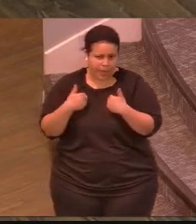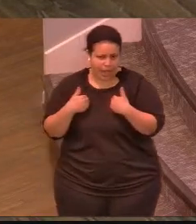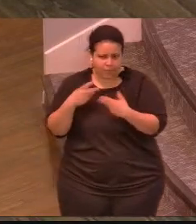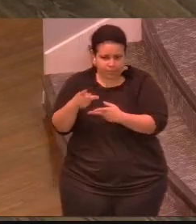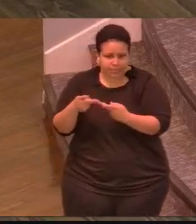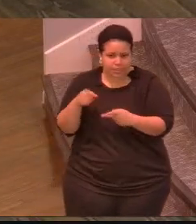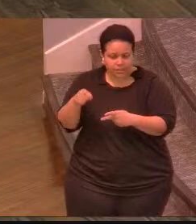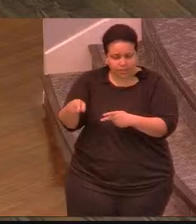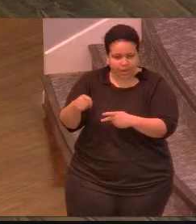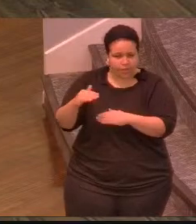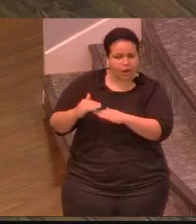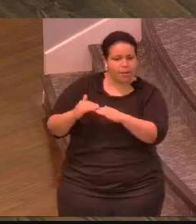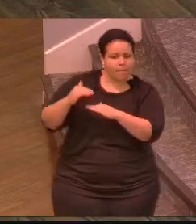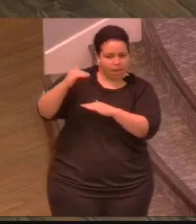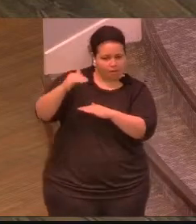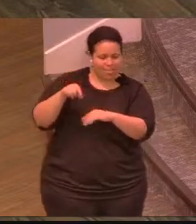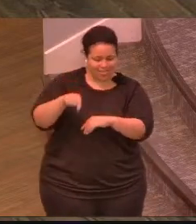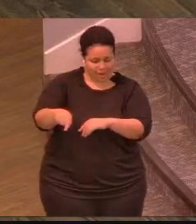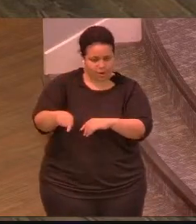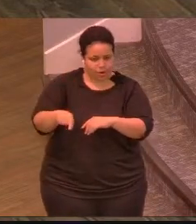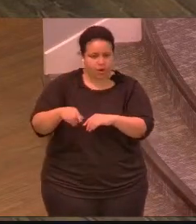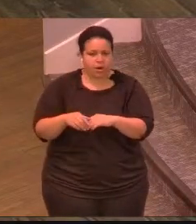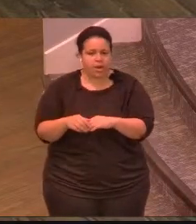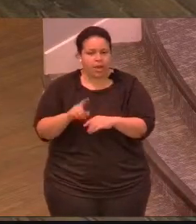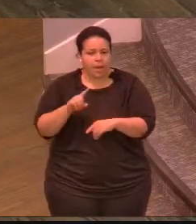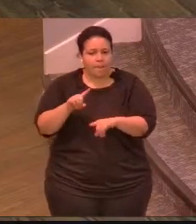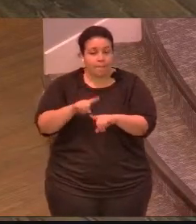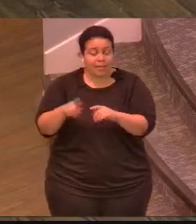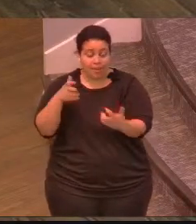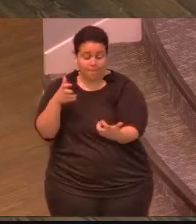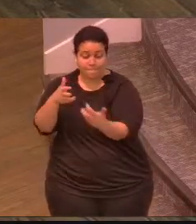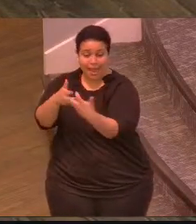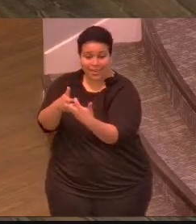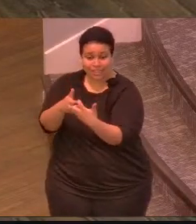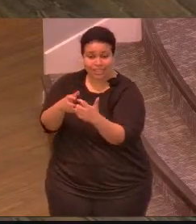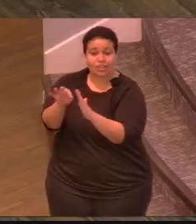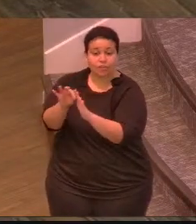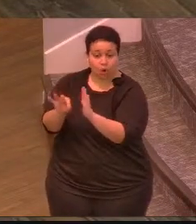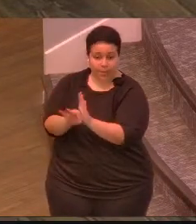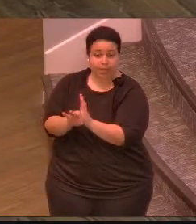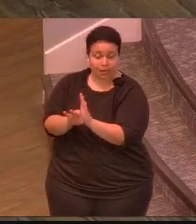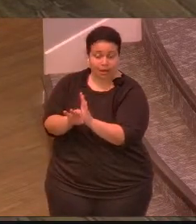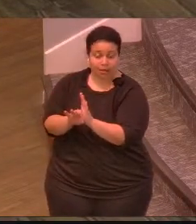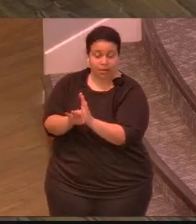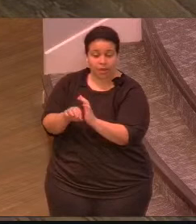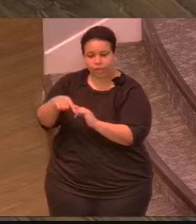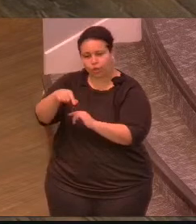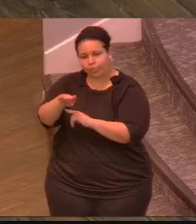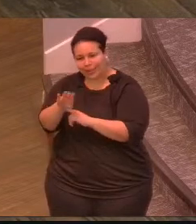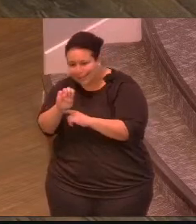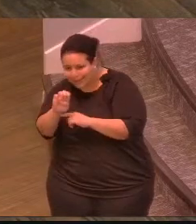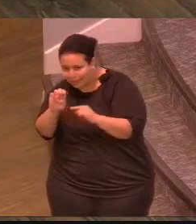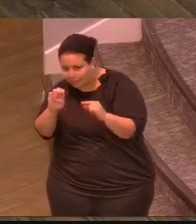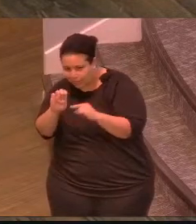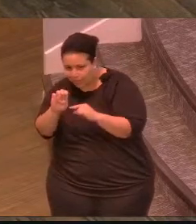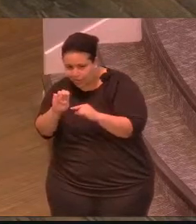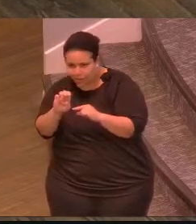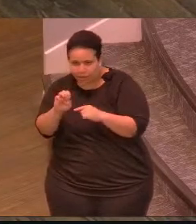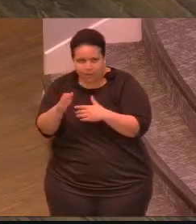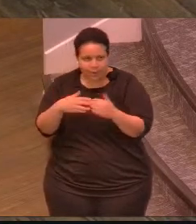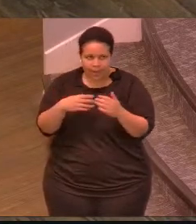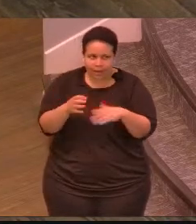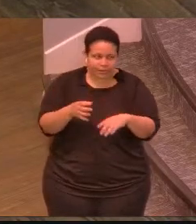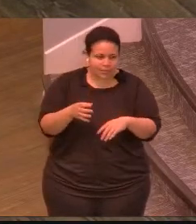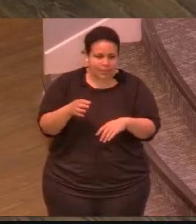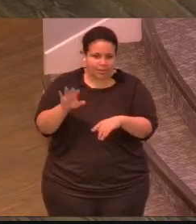in there, but as long as it's part of that QBE formula, whether or not we've got, 5 and they only fund us 4,